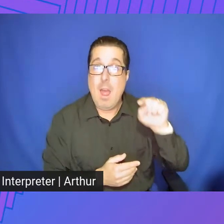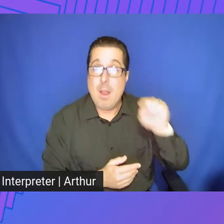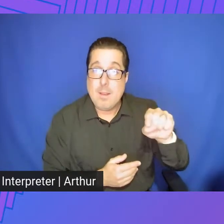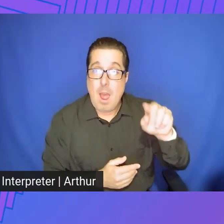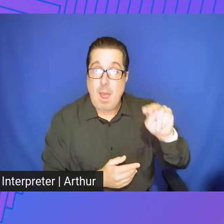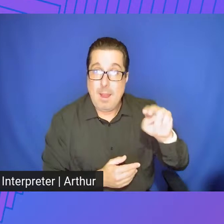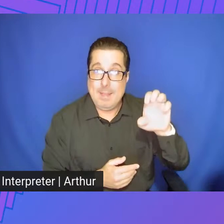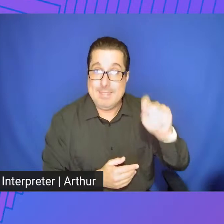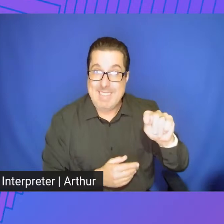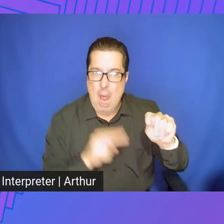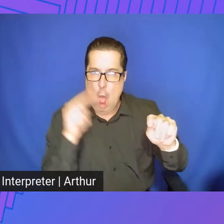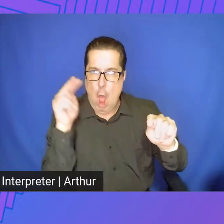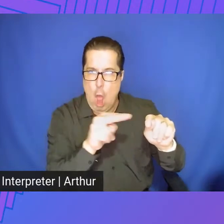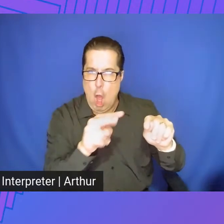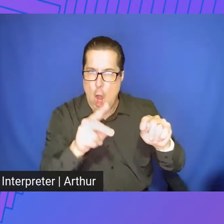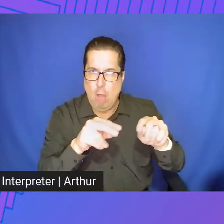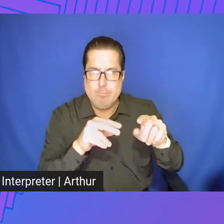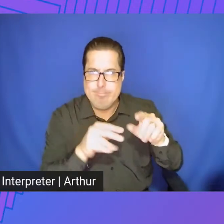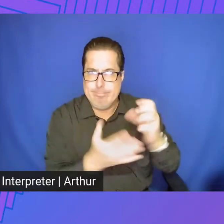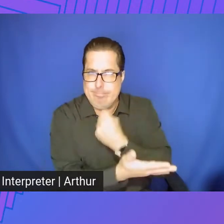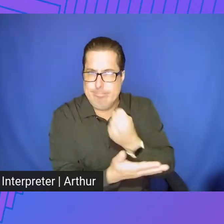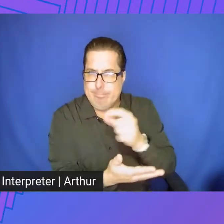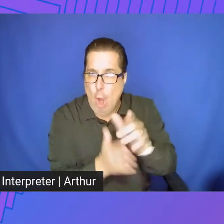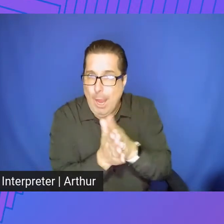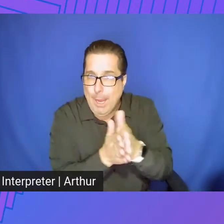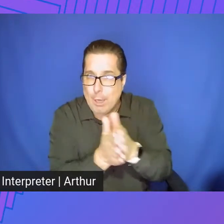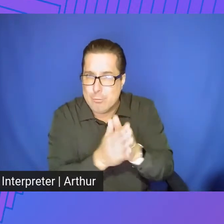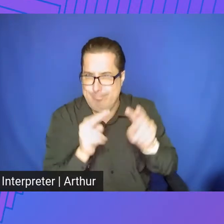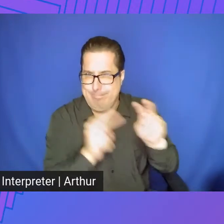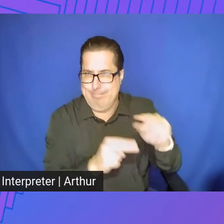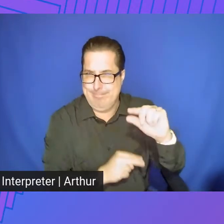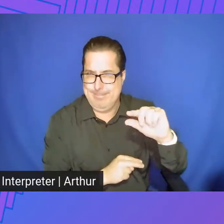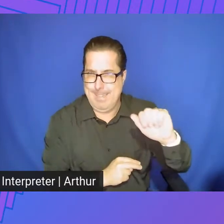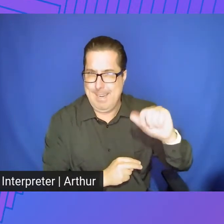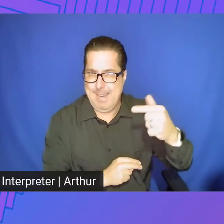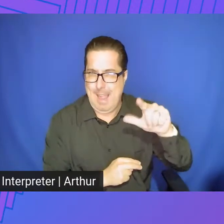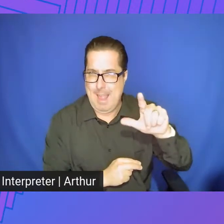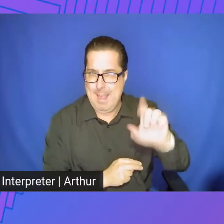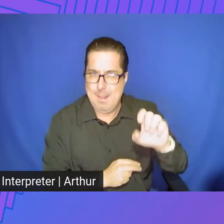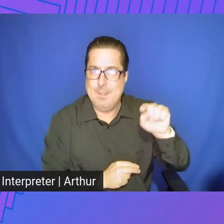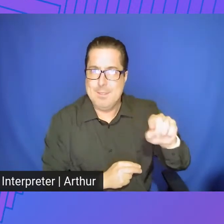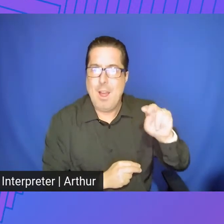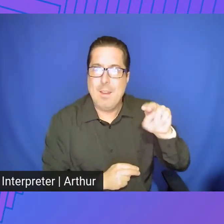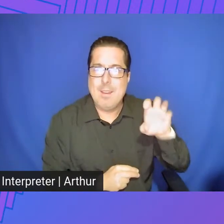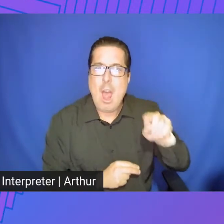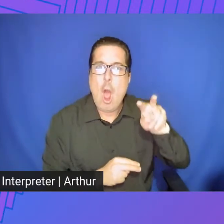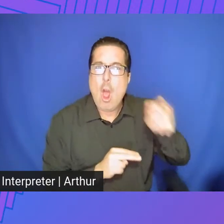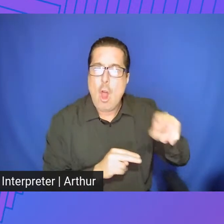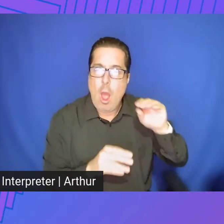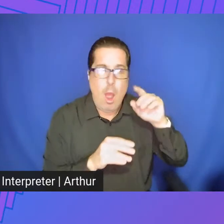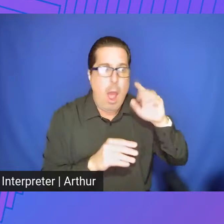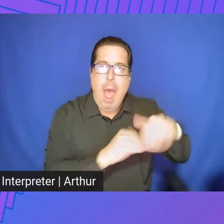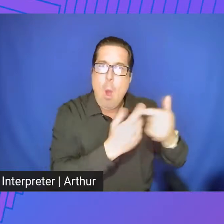GAGGLE.net. And check out what they're doing and some of the impact that they're having on the lives of students.